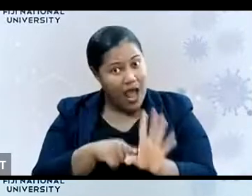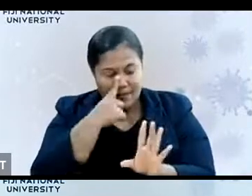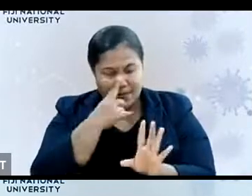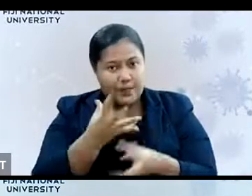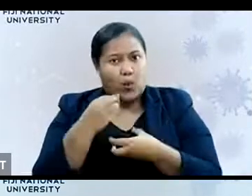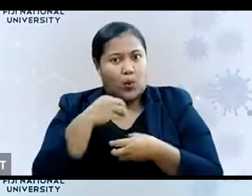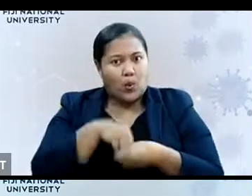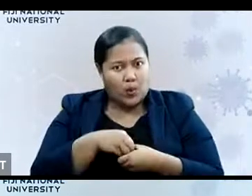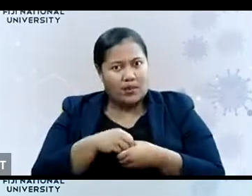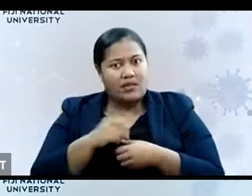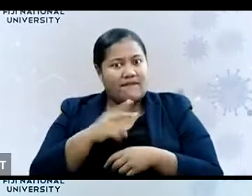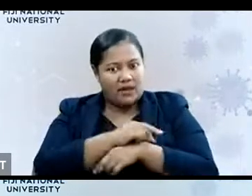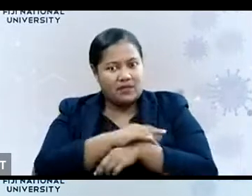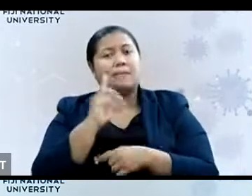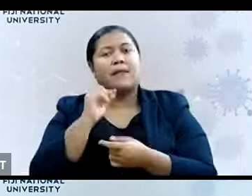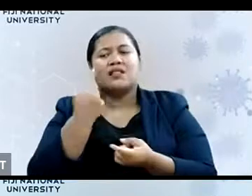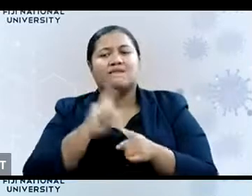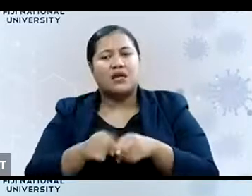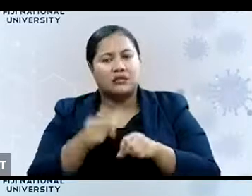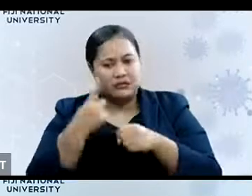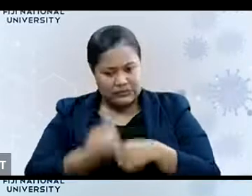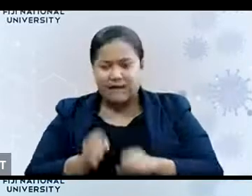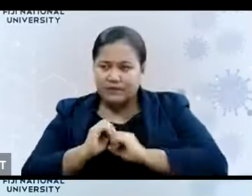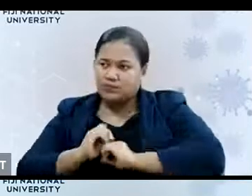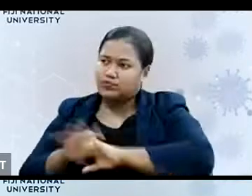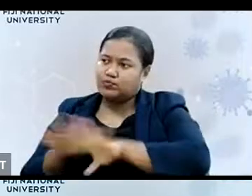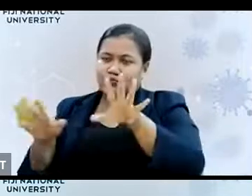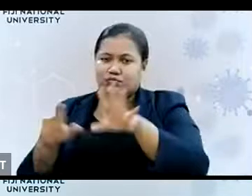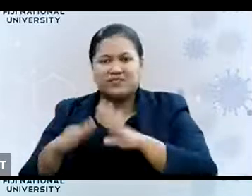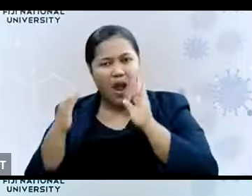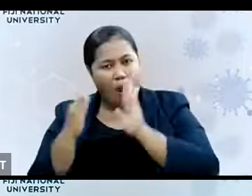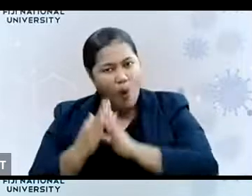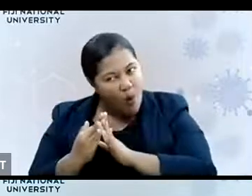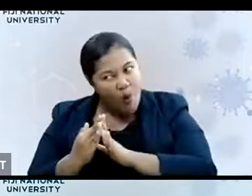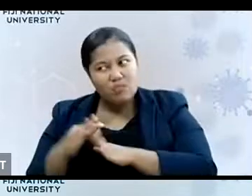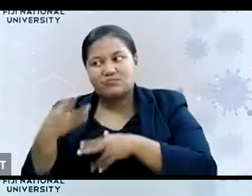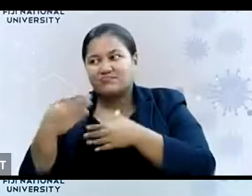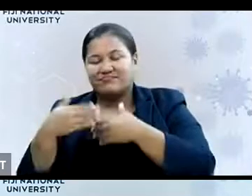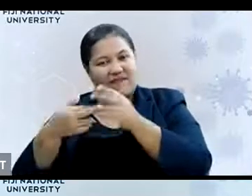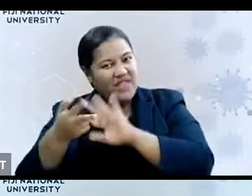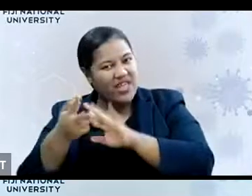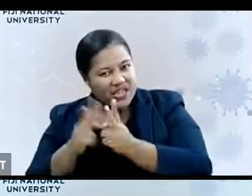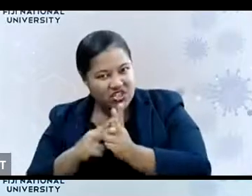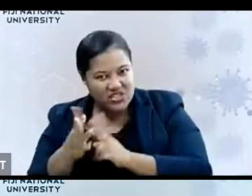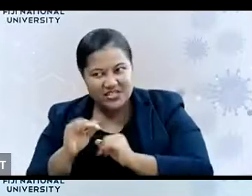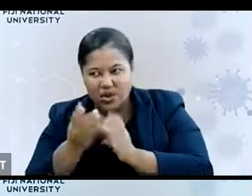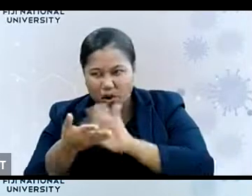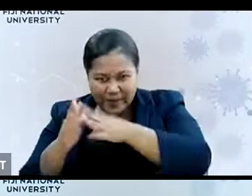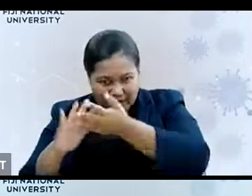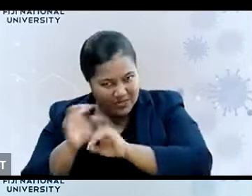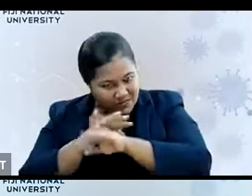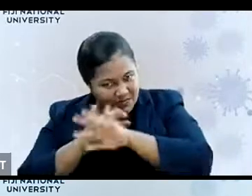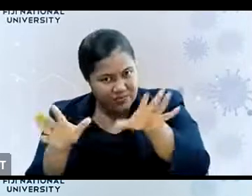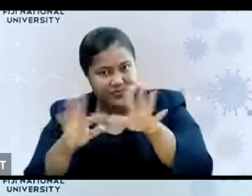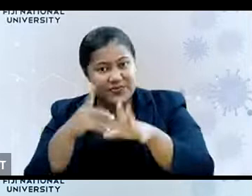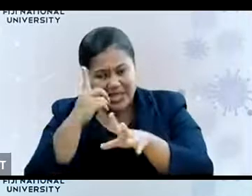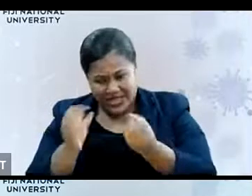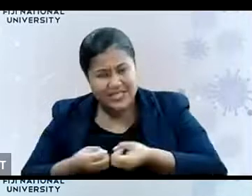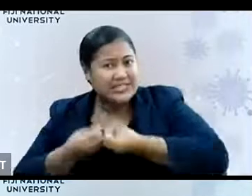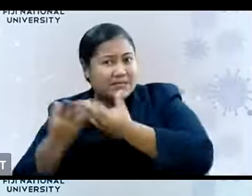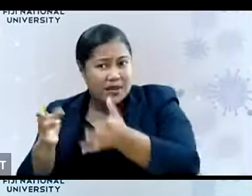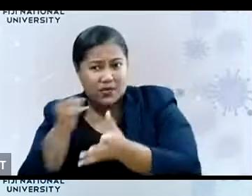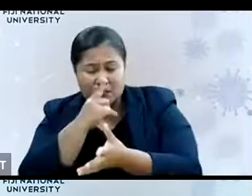they're spreading it. They're spreading it within their household, within their villages, within their communities, and they will spread it to people who